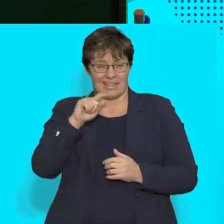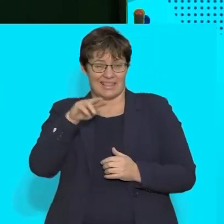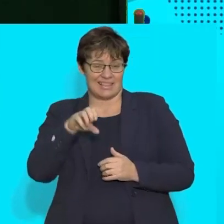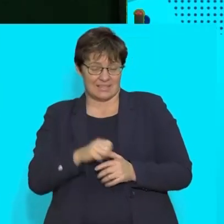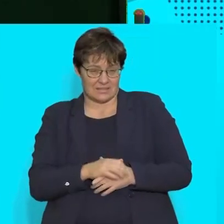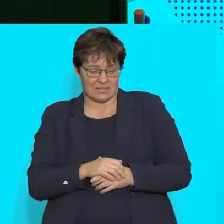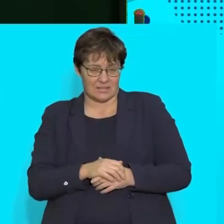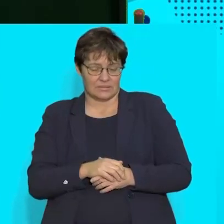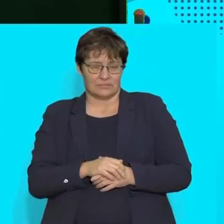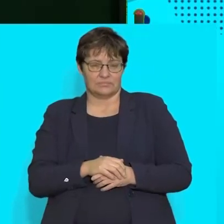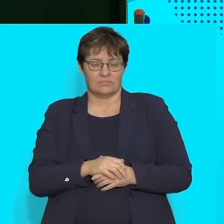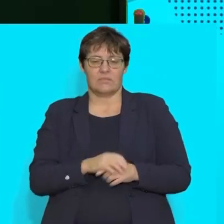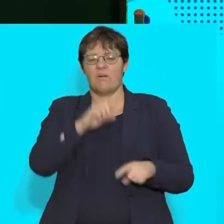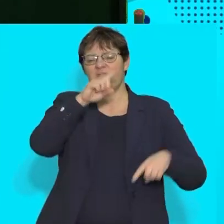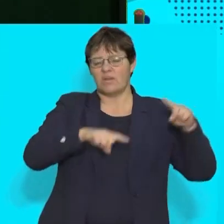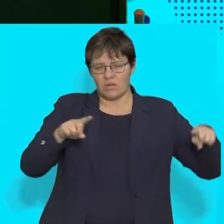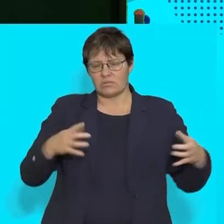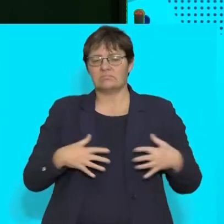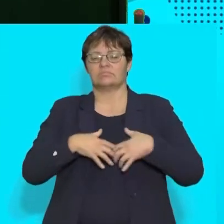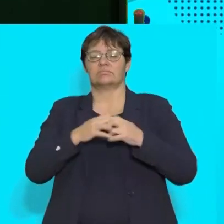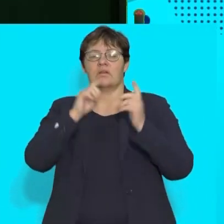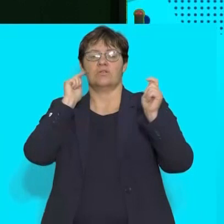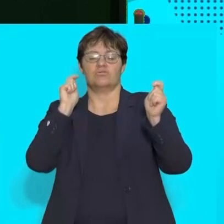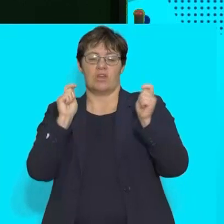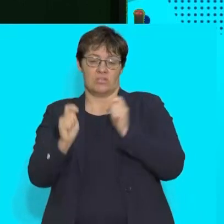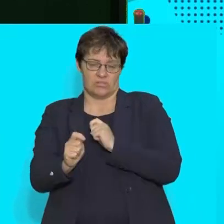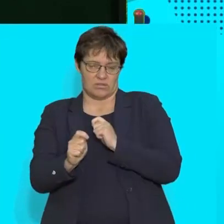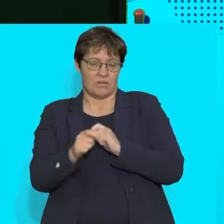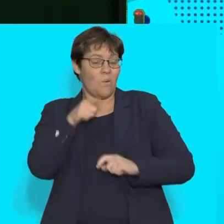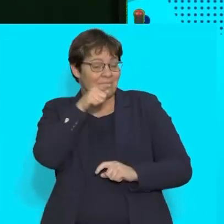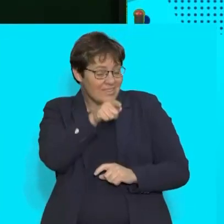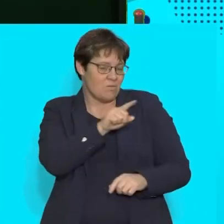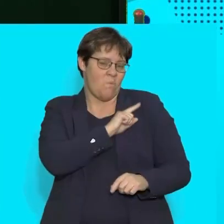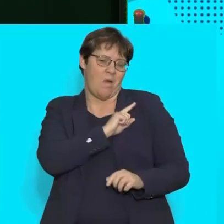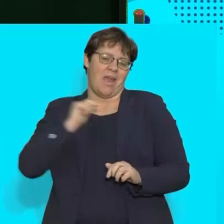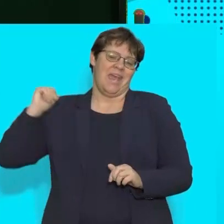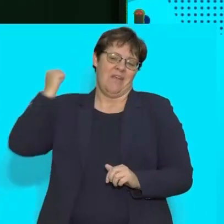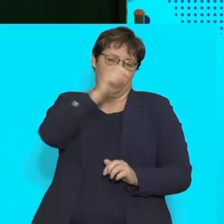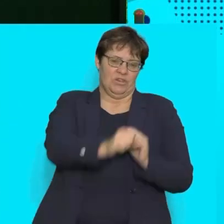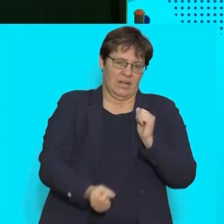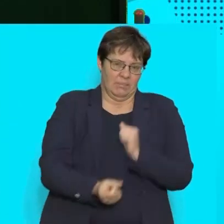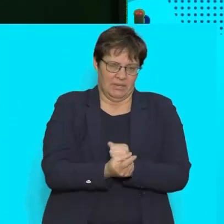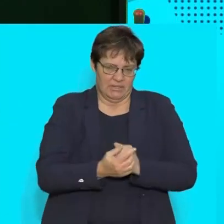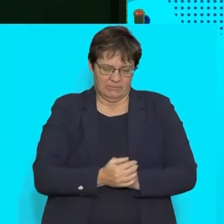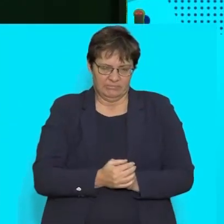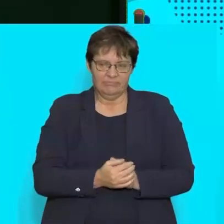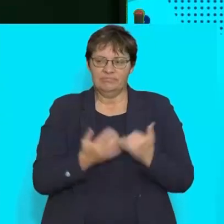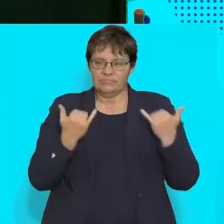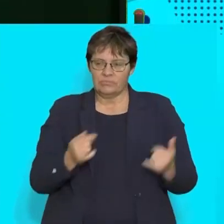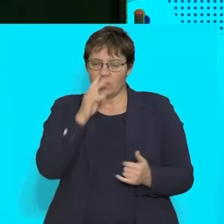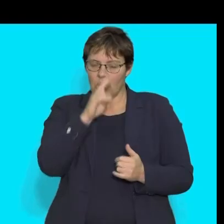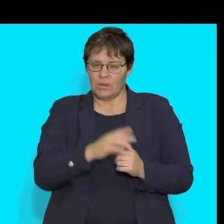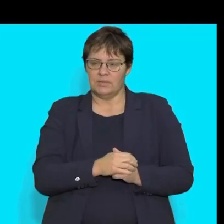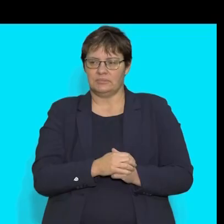of mutations and variation that brings about change and drives evolution. Now let's look at